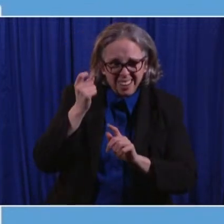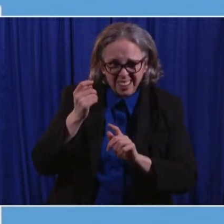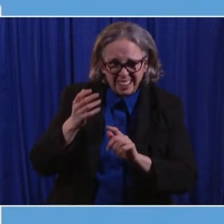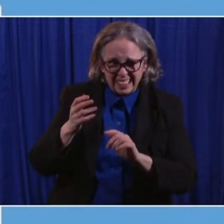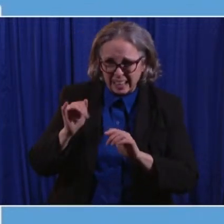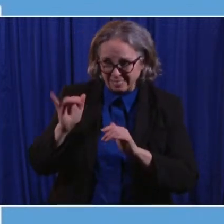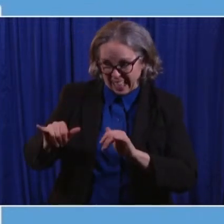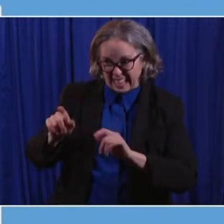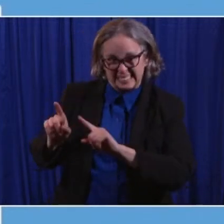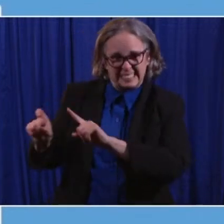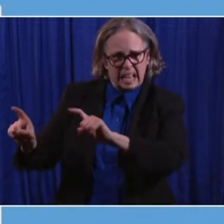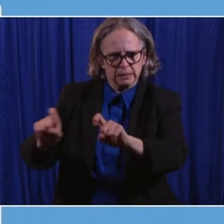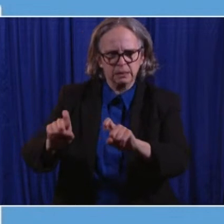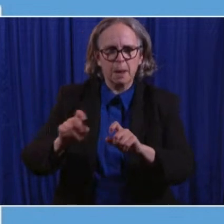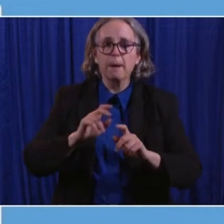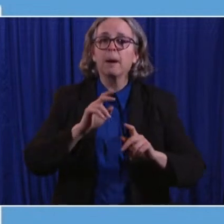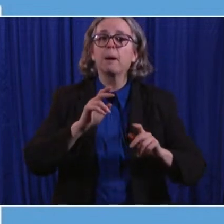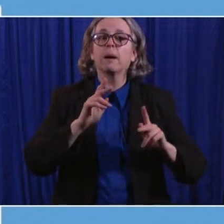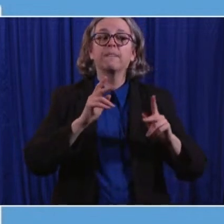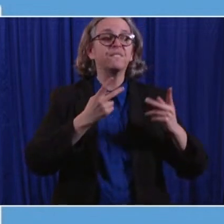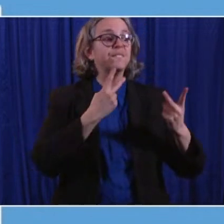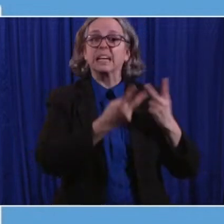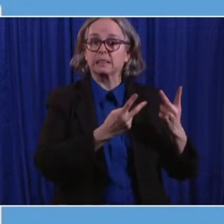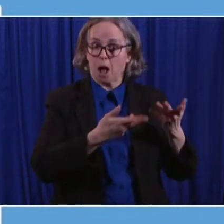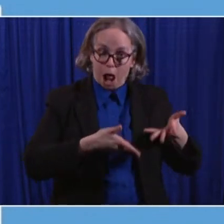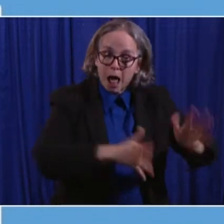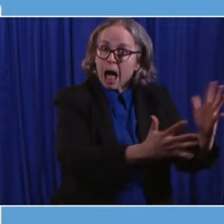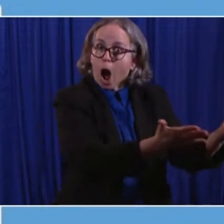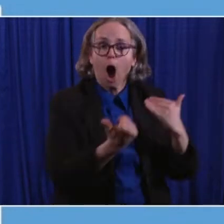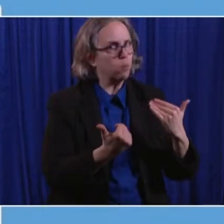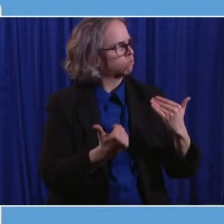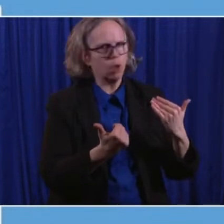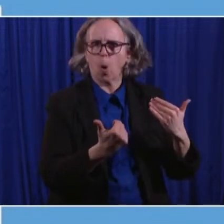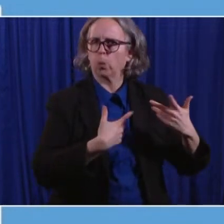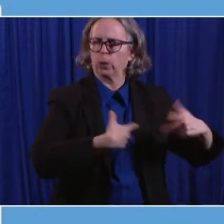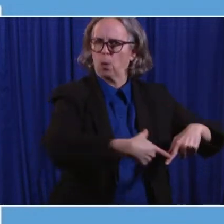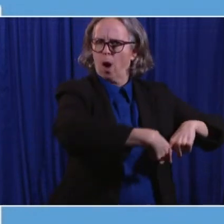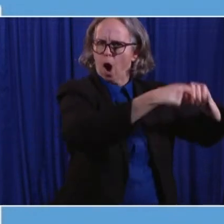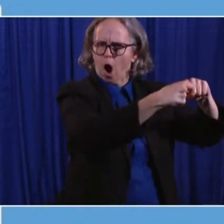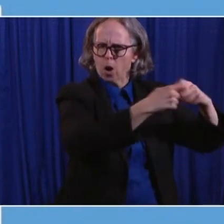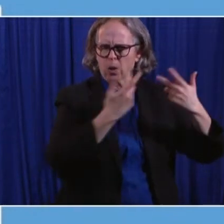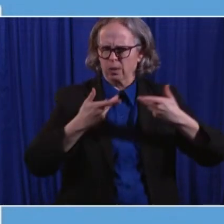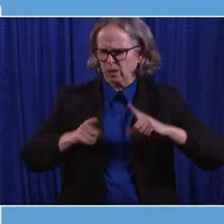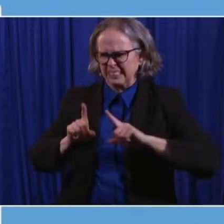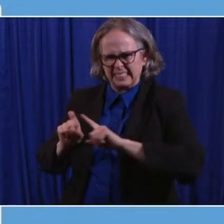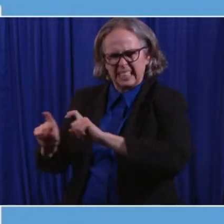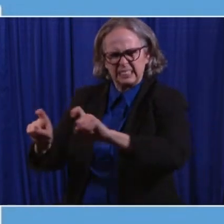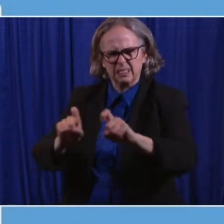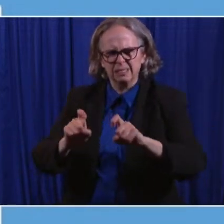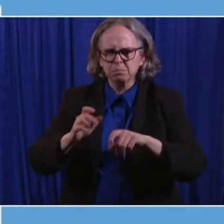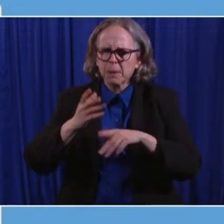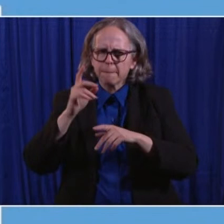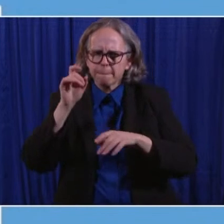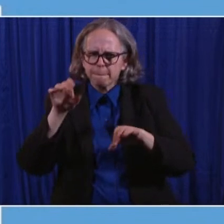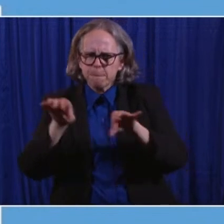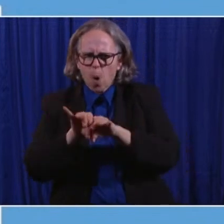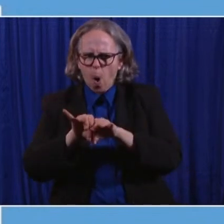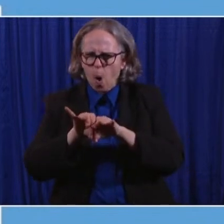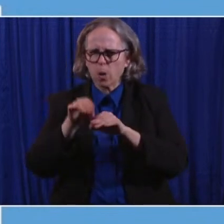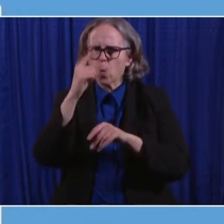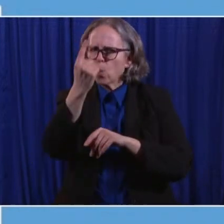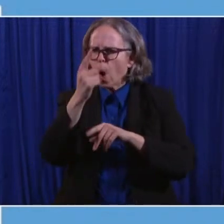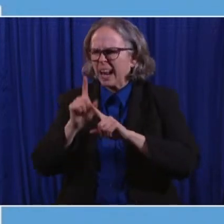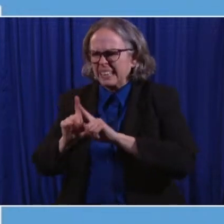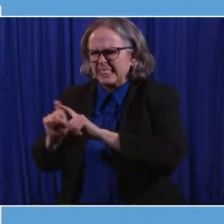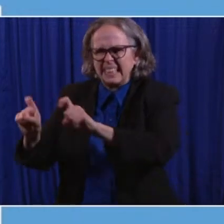until at least one round of testing has been completed in the building. When they've completed that one